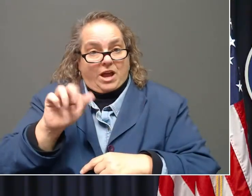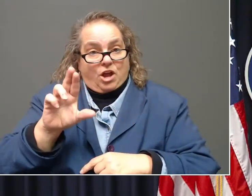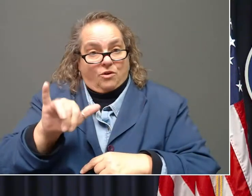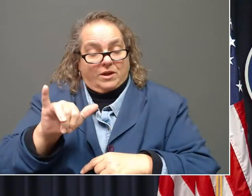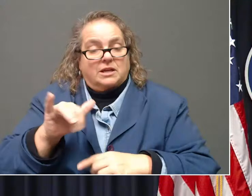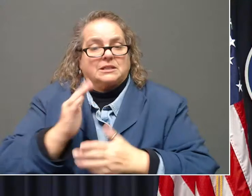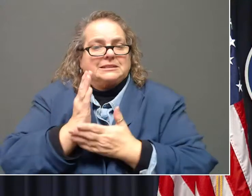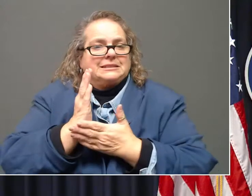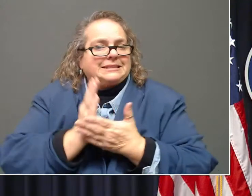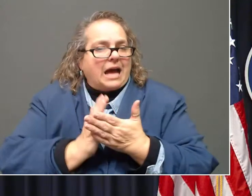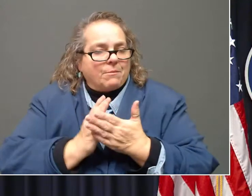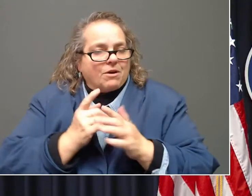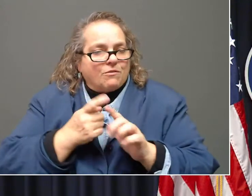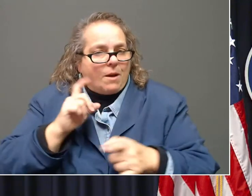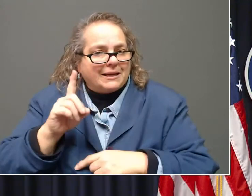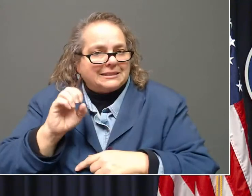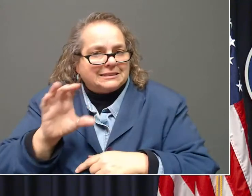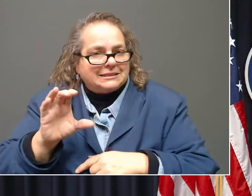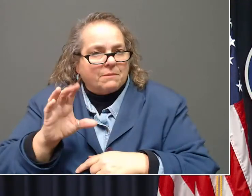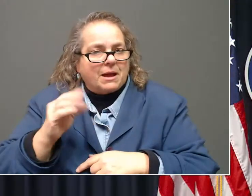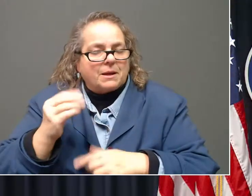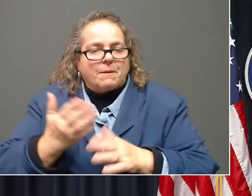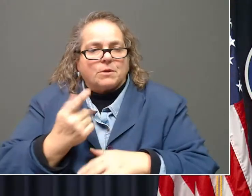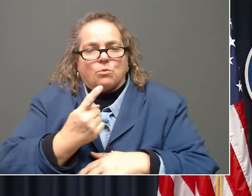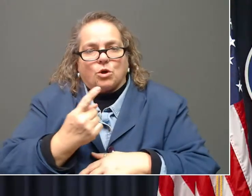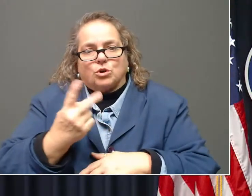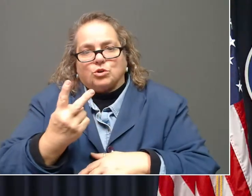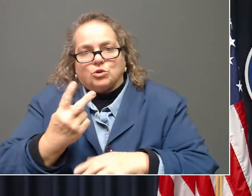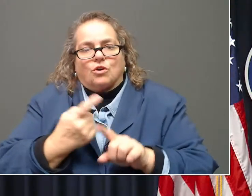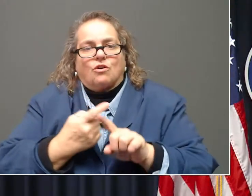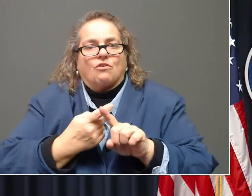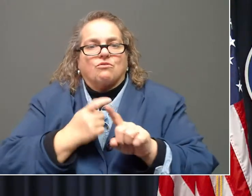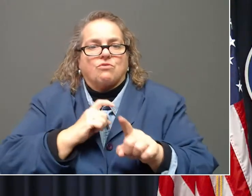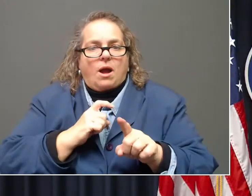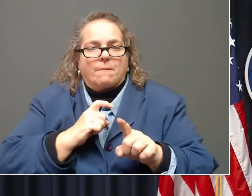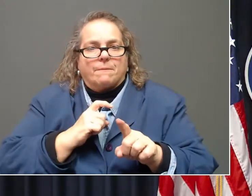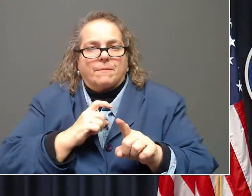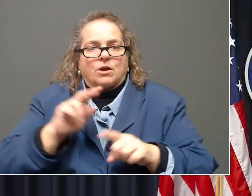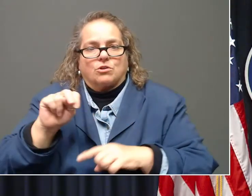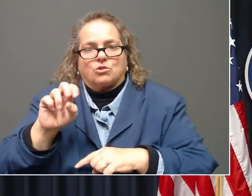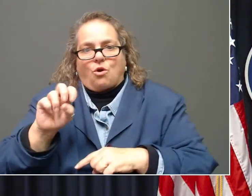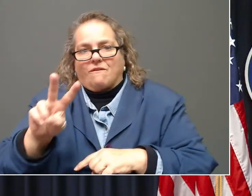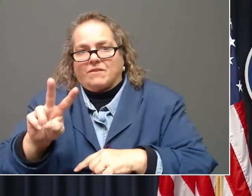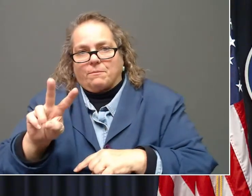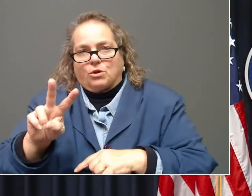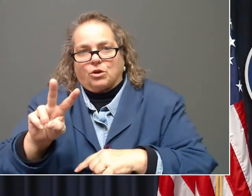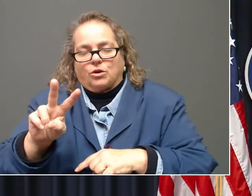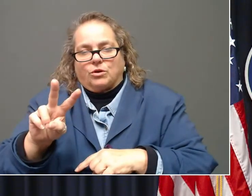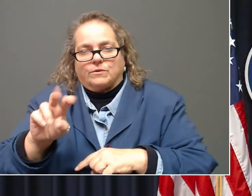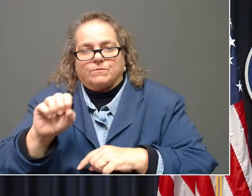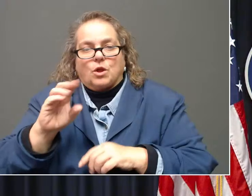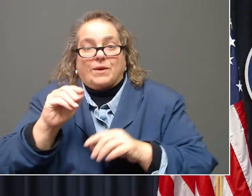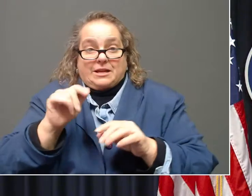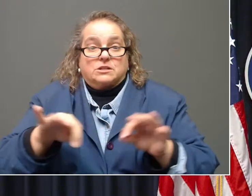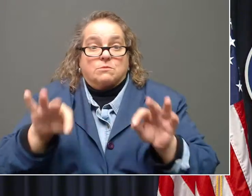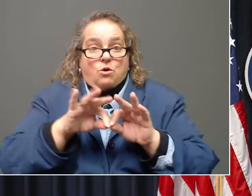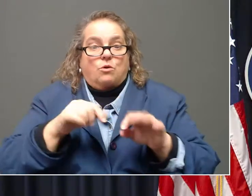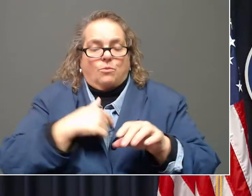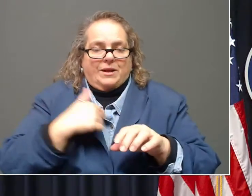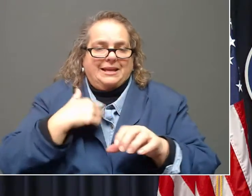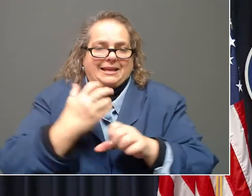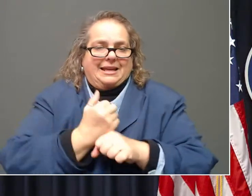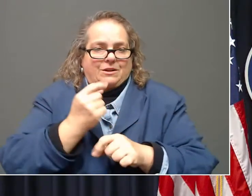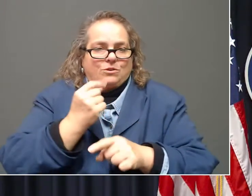the holidays, from the holiday bump itself, but we are also having our committee get through